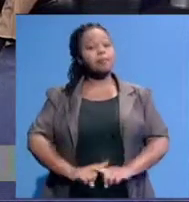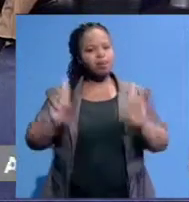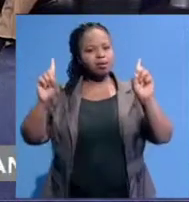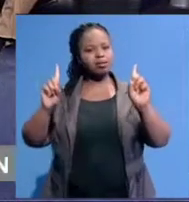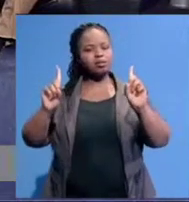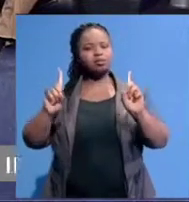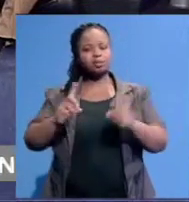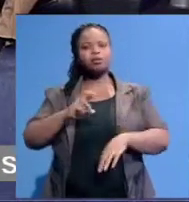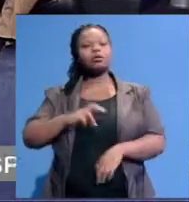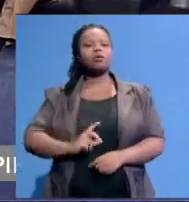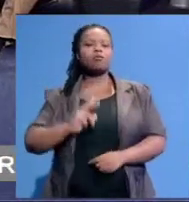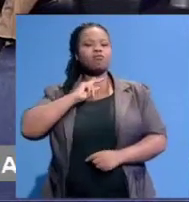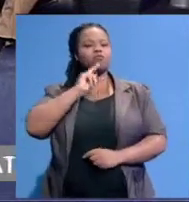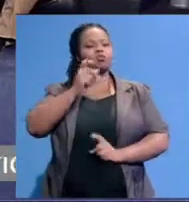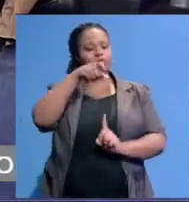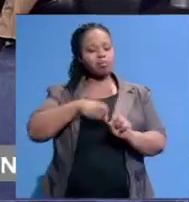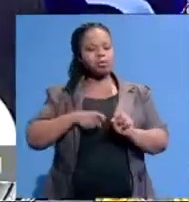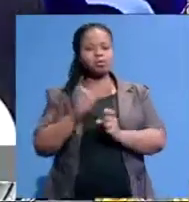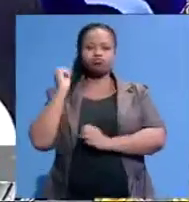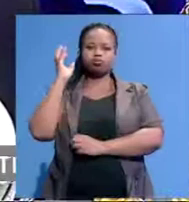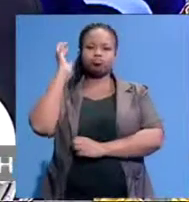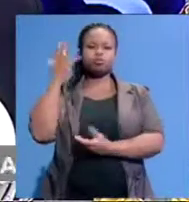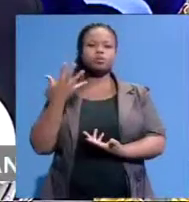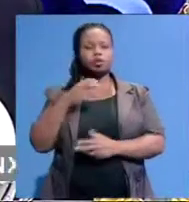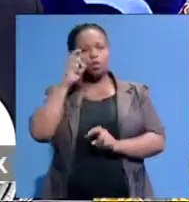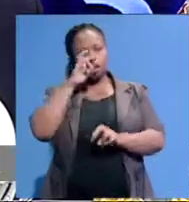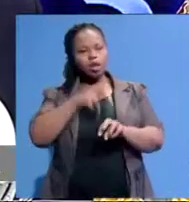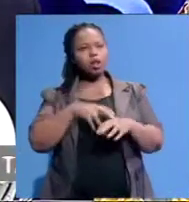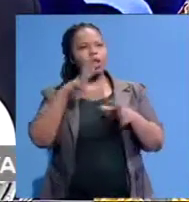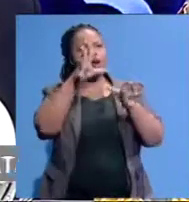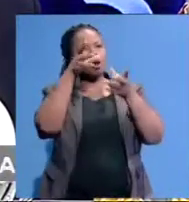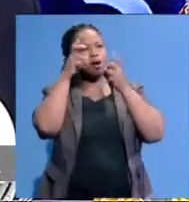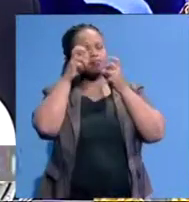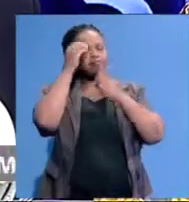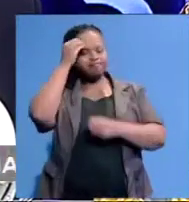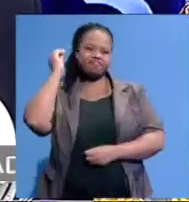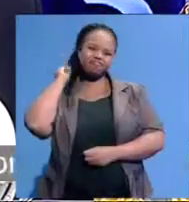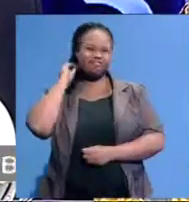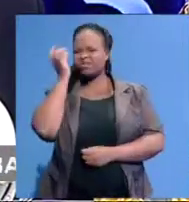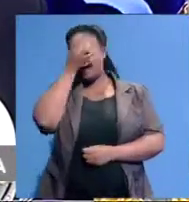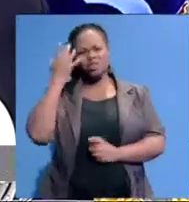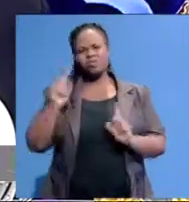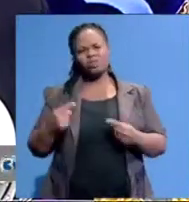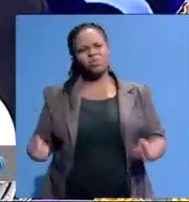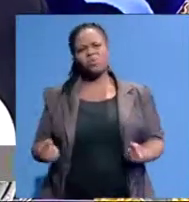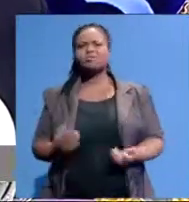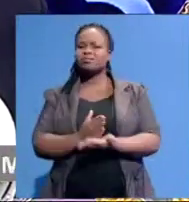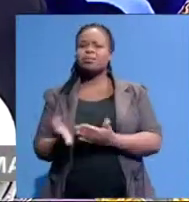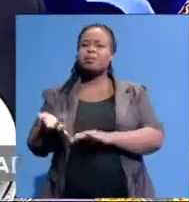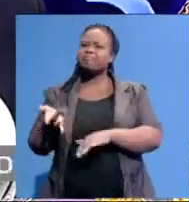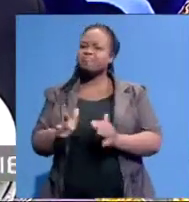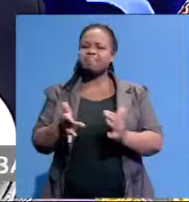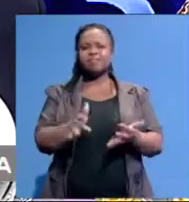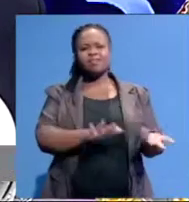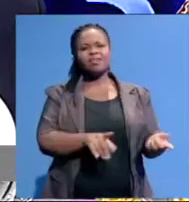voice is needed to represent. So let us not forget our struggle veterans. Let us forget those whose blood was also shed for the very